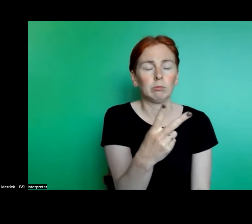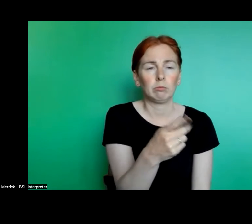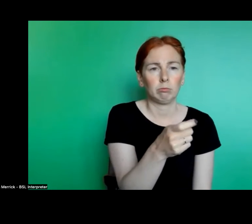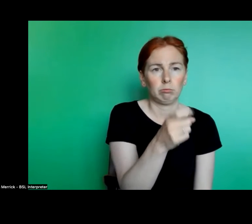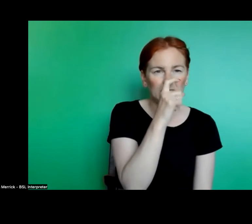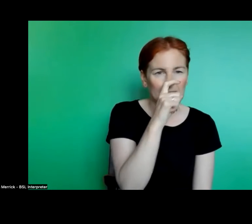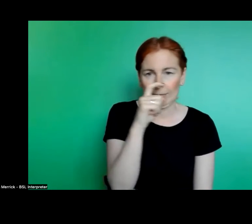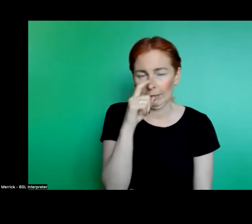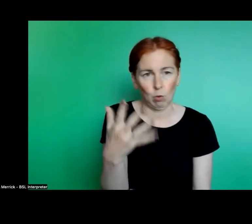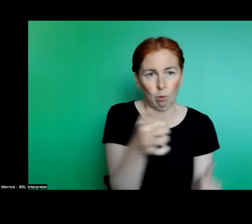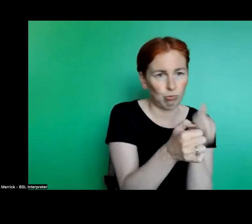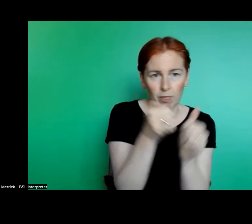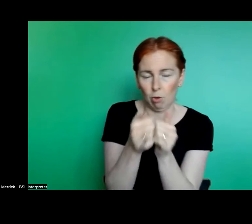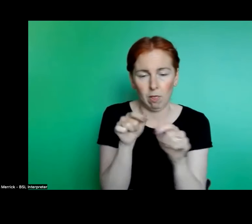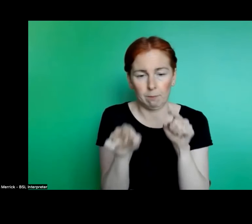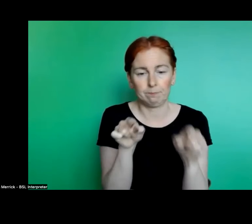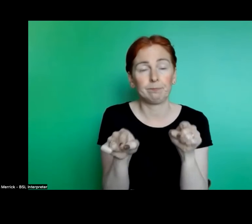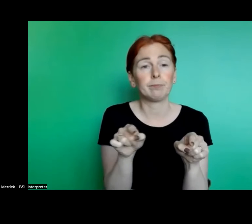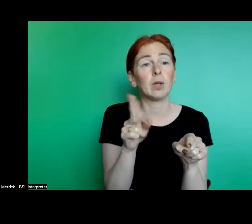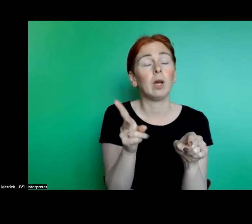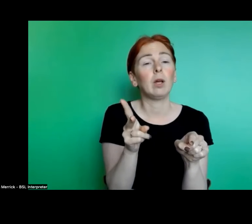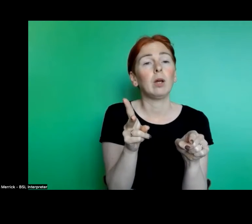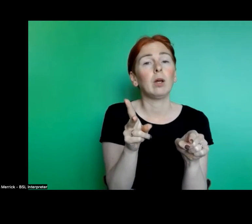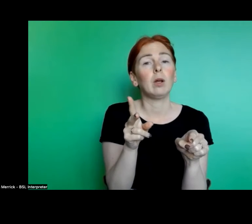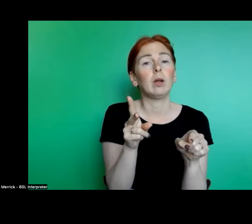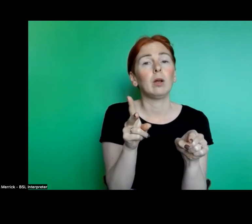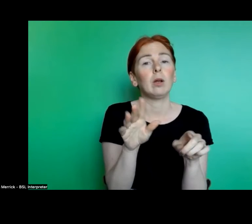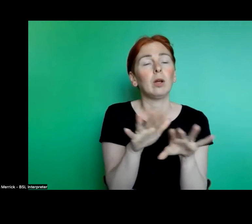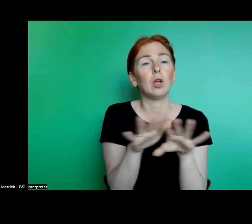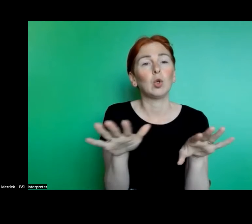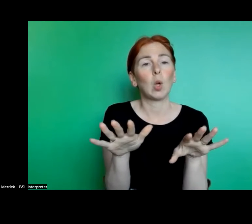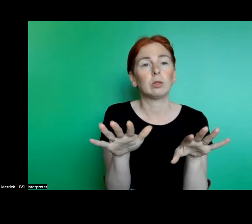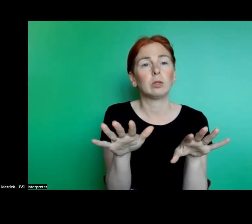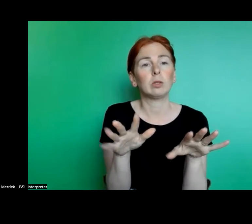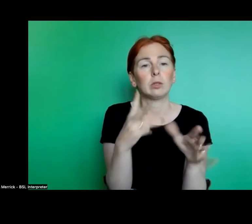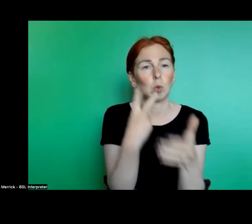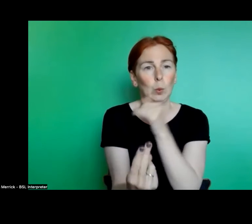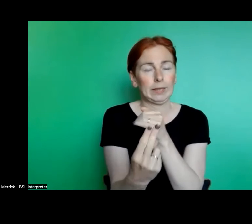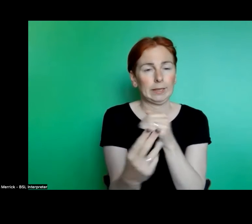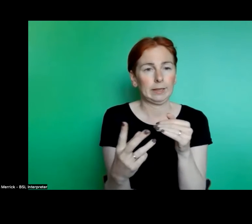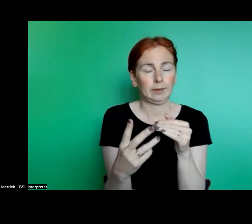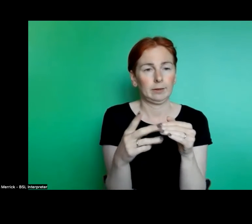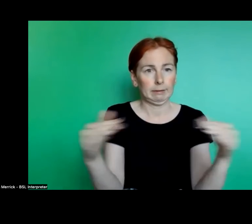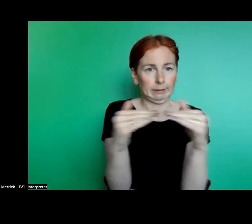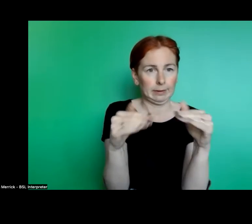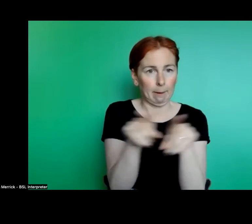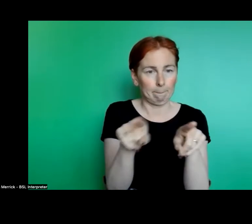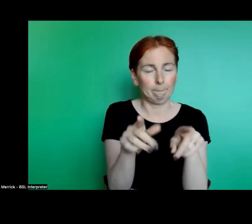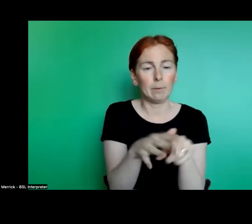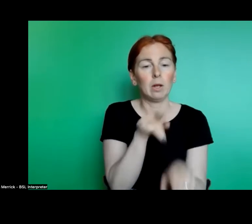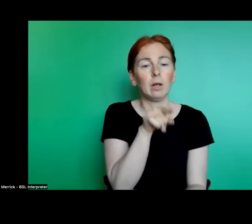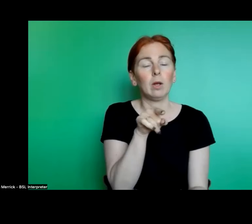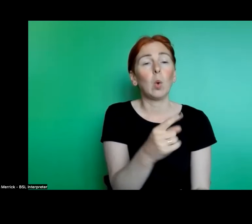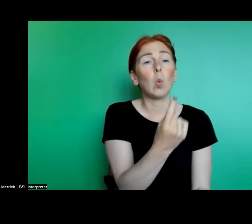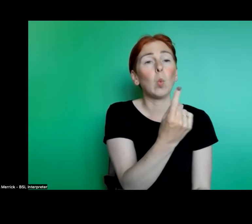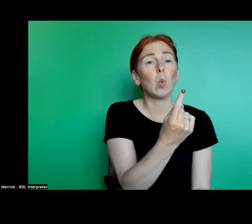USH2A mutation from their parents. They both lost hearing, but only one lost their vision. And it